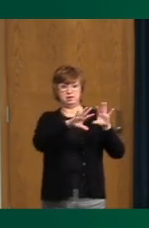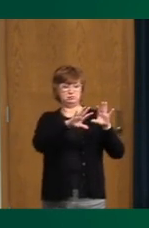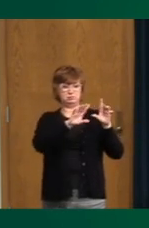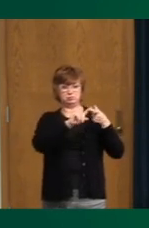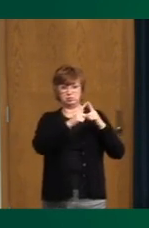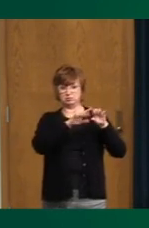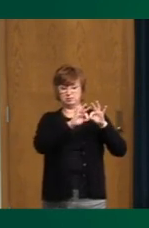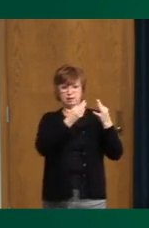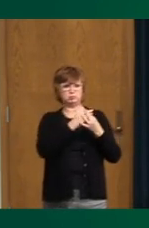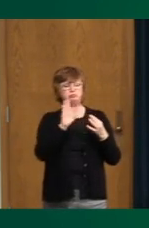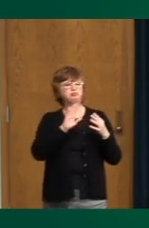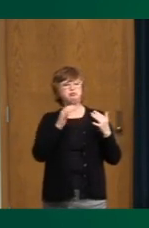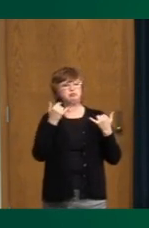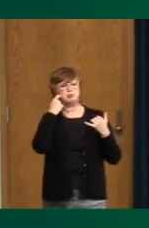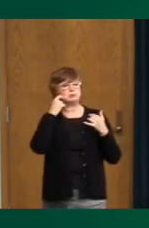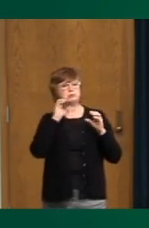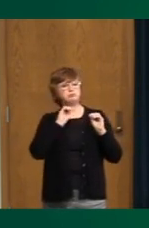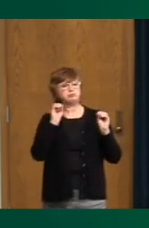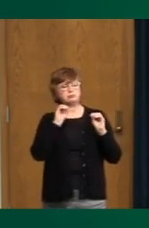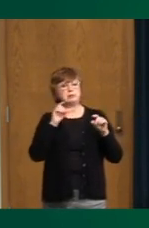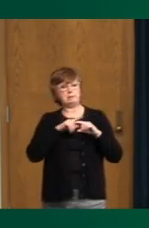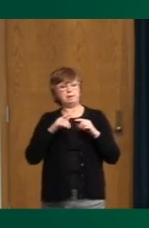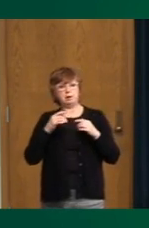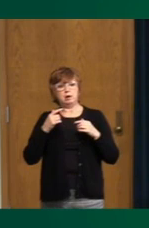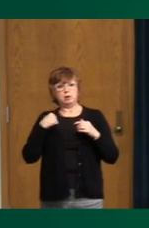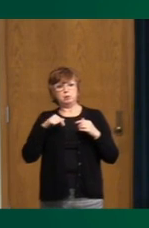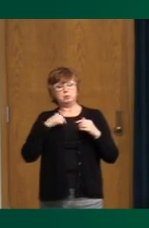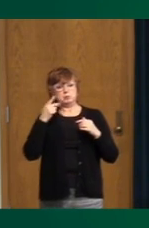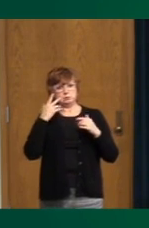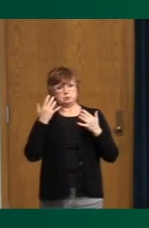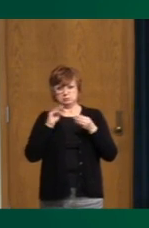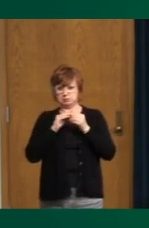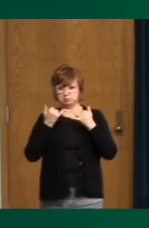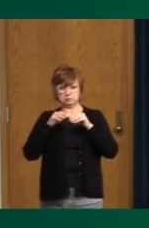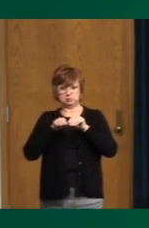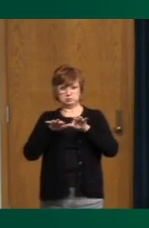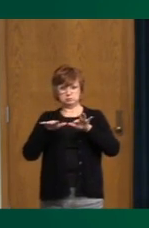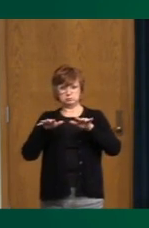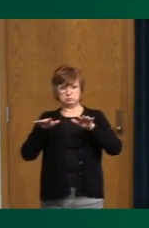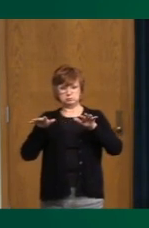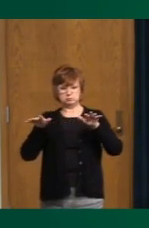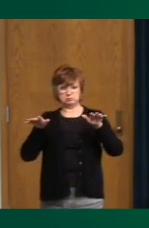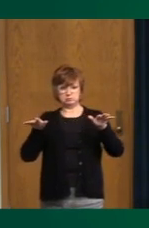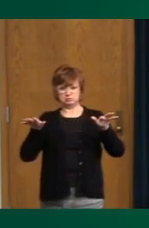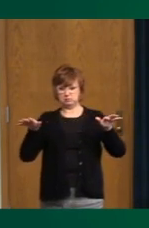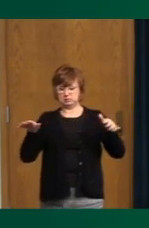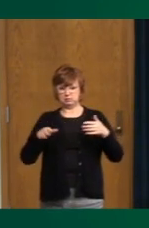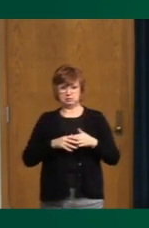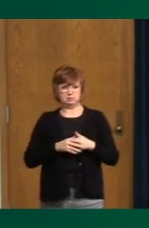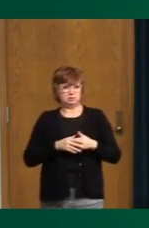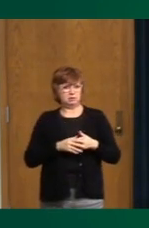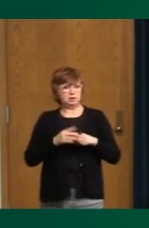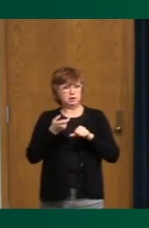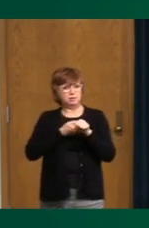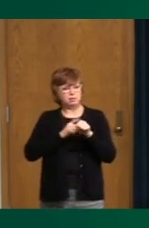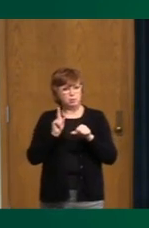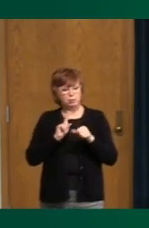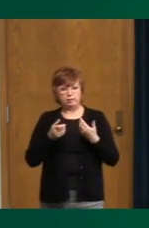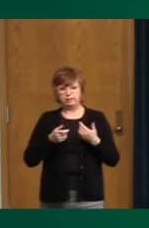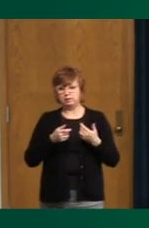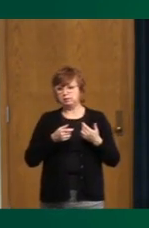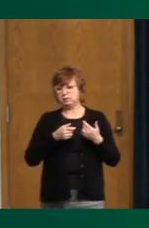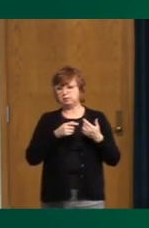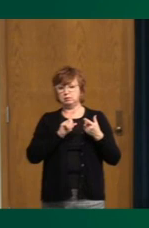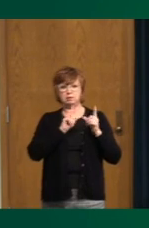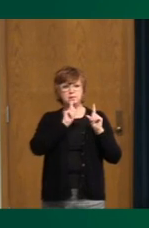households. But we still are seeing transmission contributions by all of the small activities that we